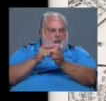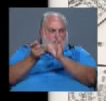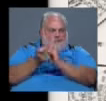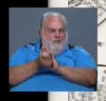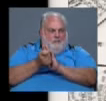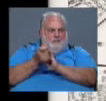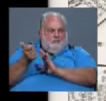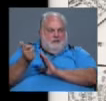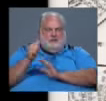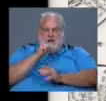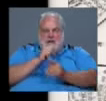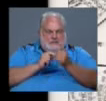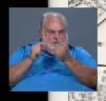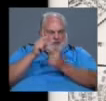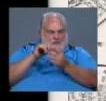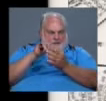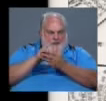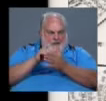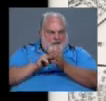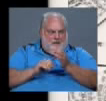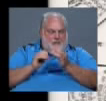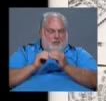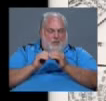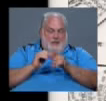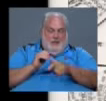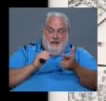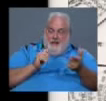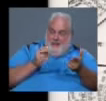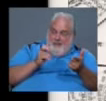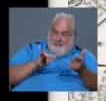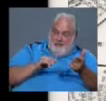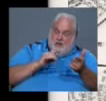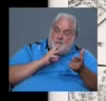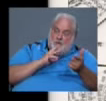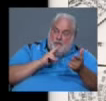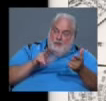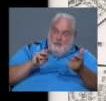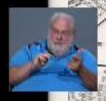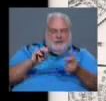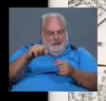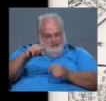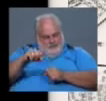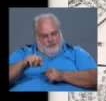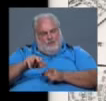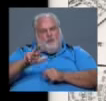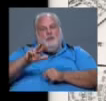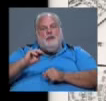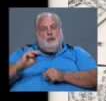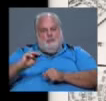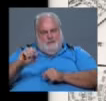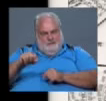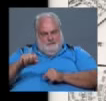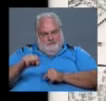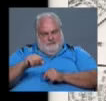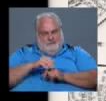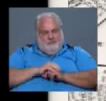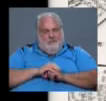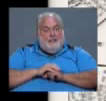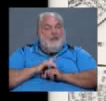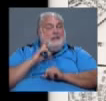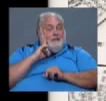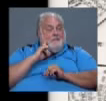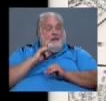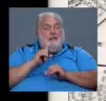from consideration. When you said they, you are talking about 3M, aren't you? 3M, the applicant, yes, 3M. ma'am. And the last that I heard,